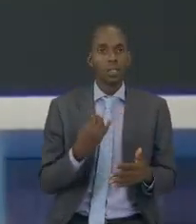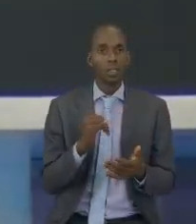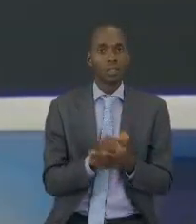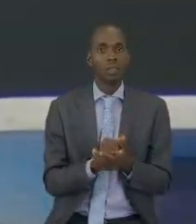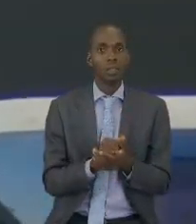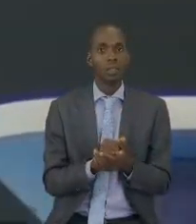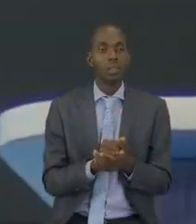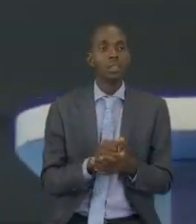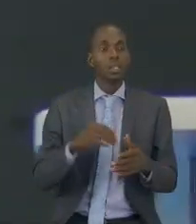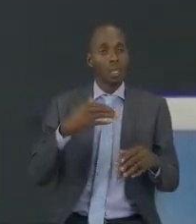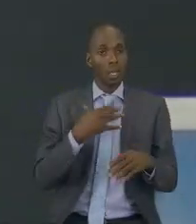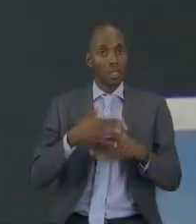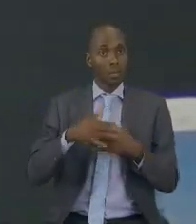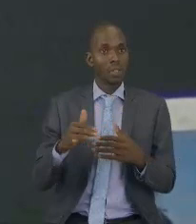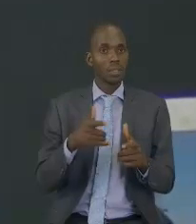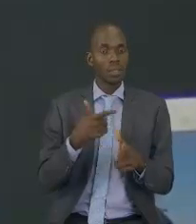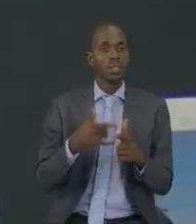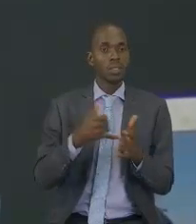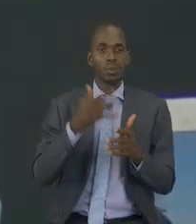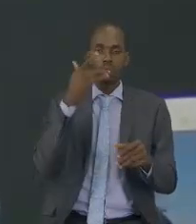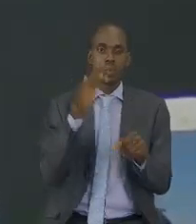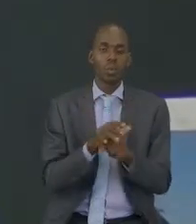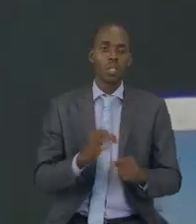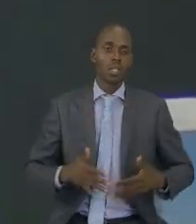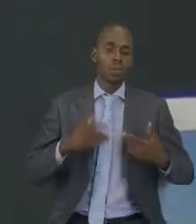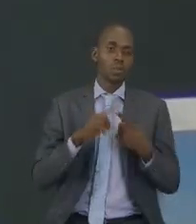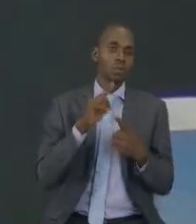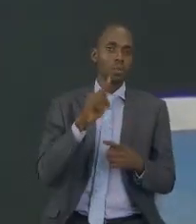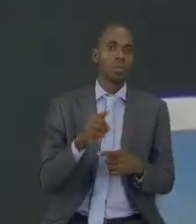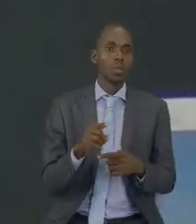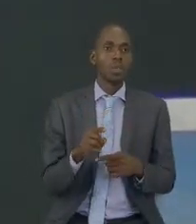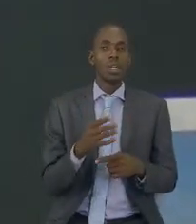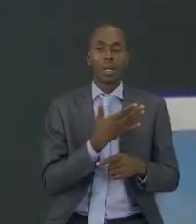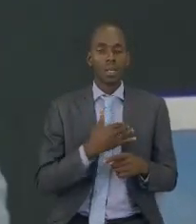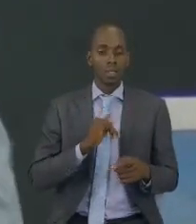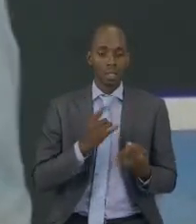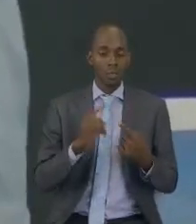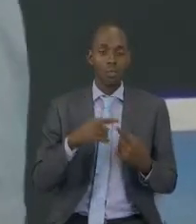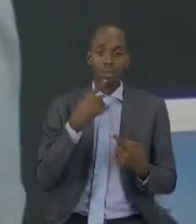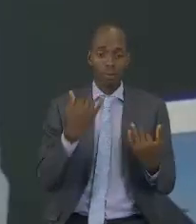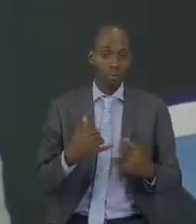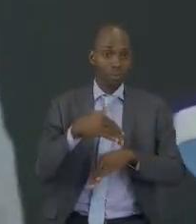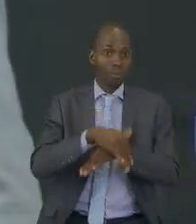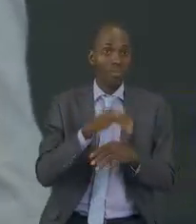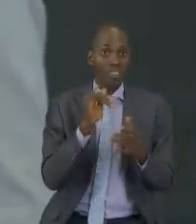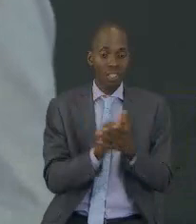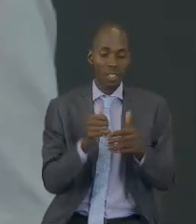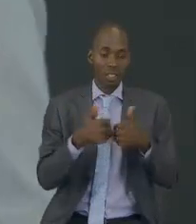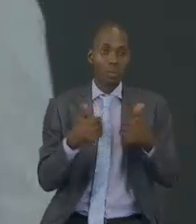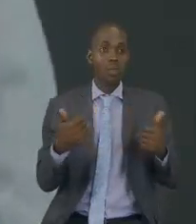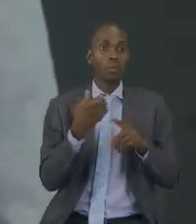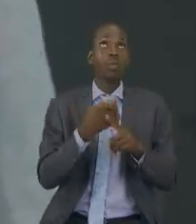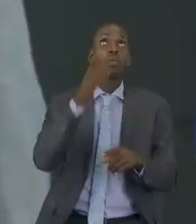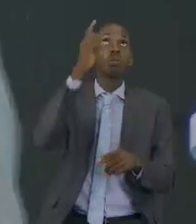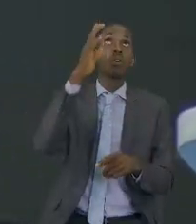It promises life to you. And tonight, I came to tell you that that separation from